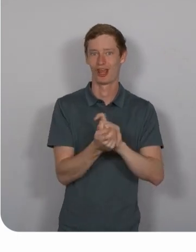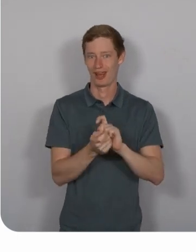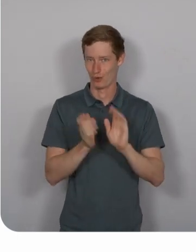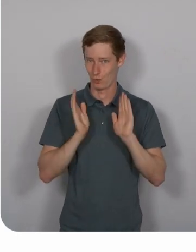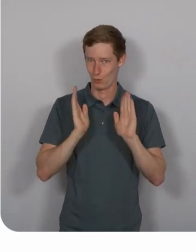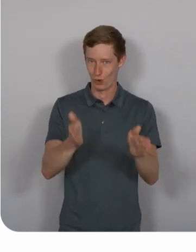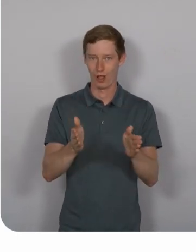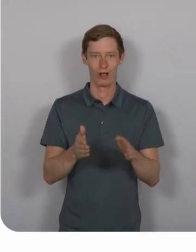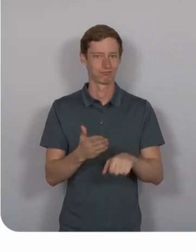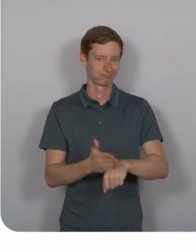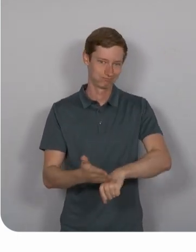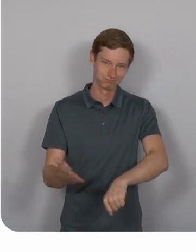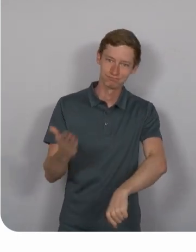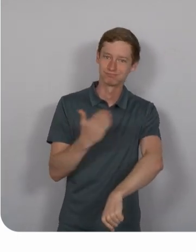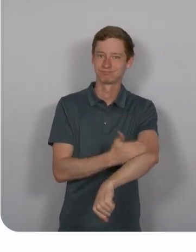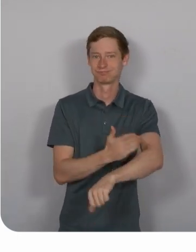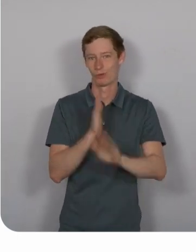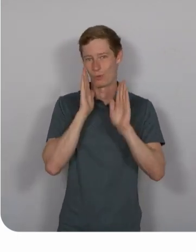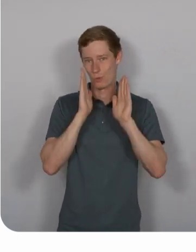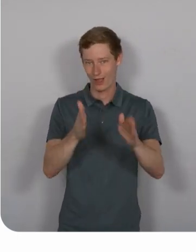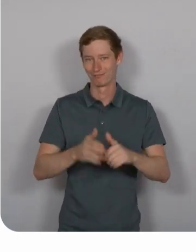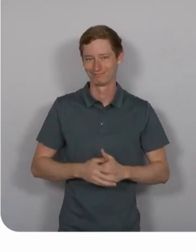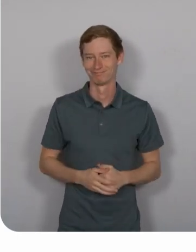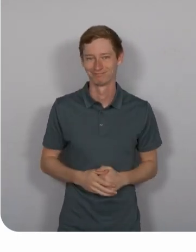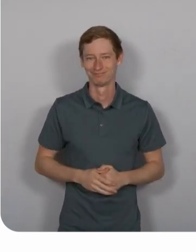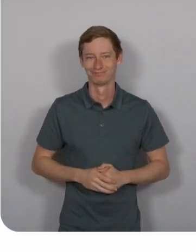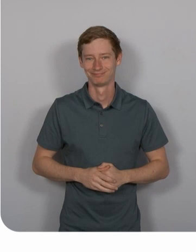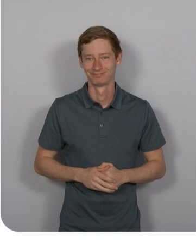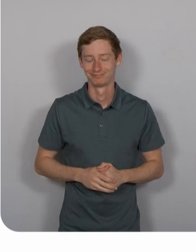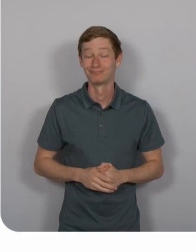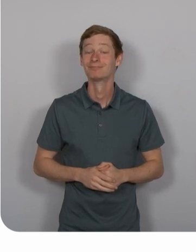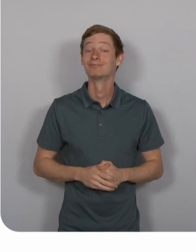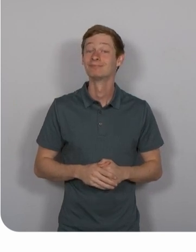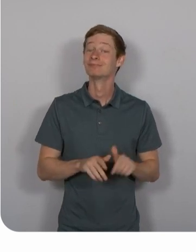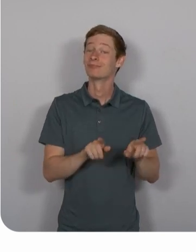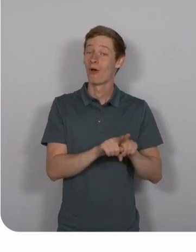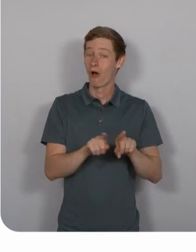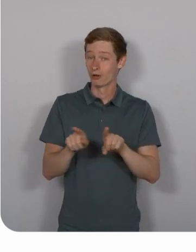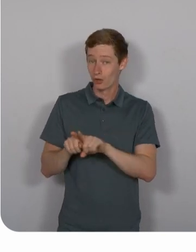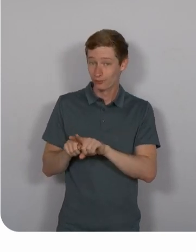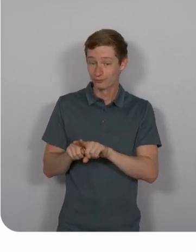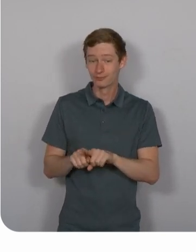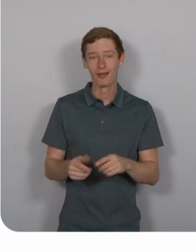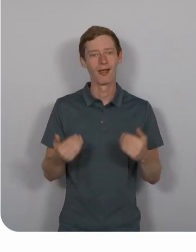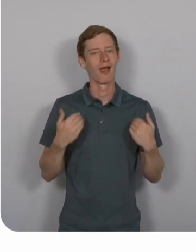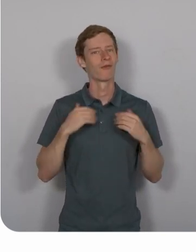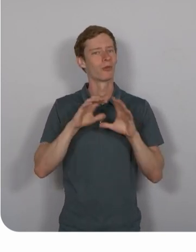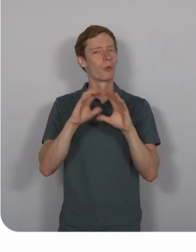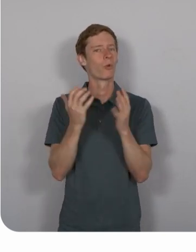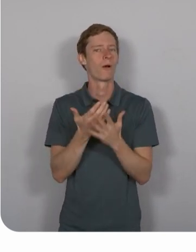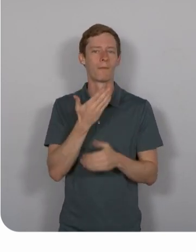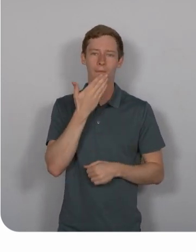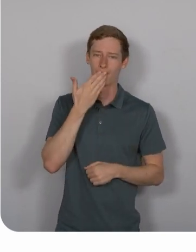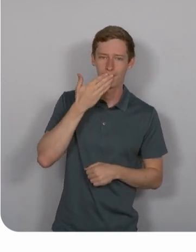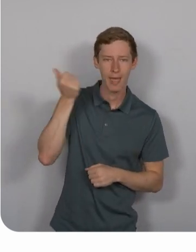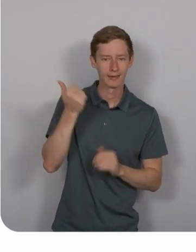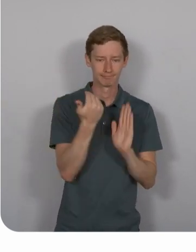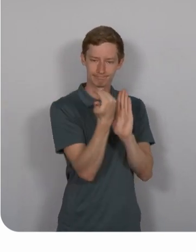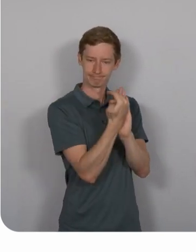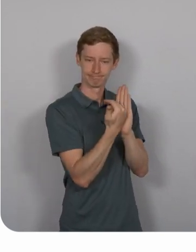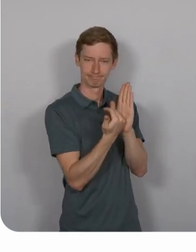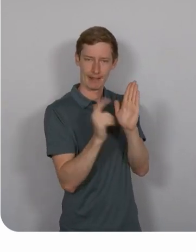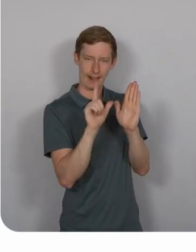capacity improvement for these headsets. Now, on top of this, we also have the world's best library of fully immersive